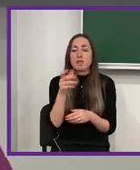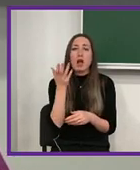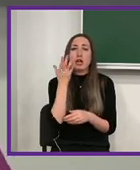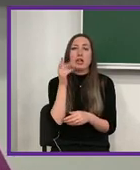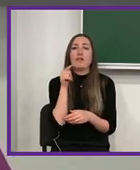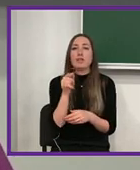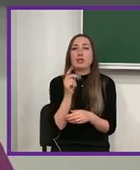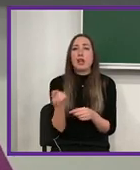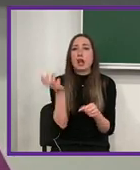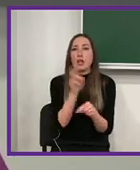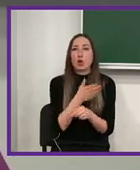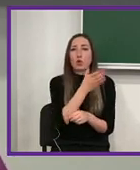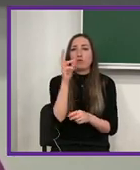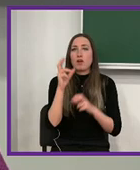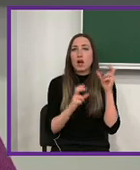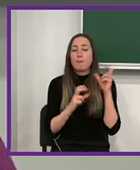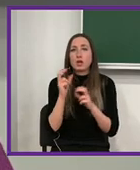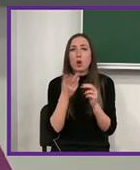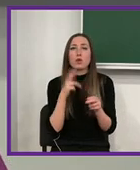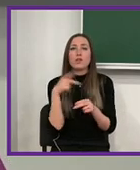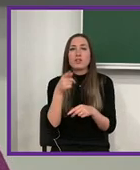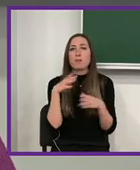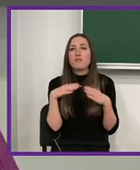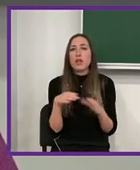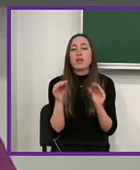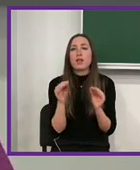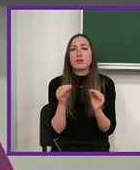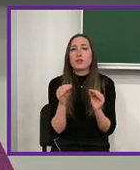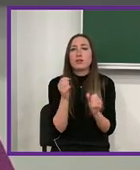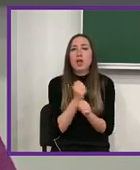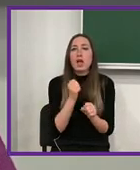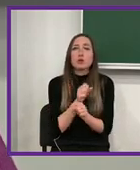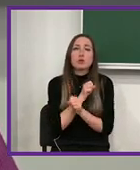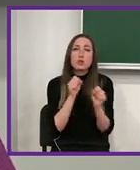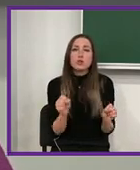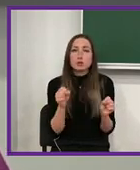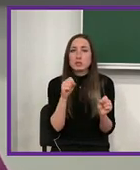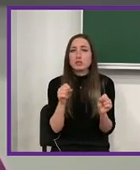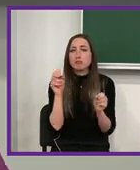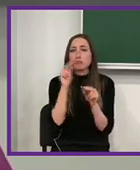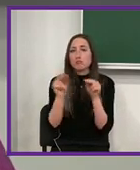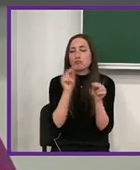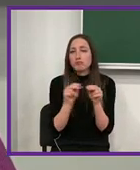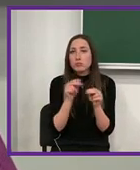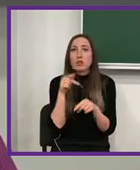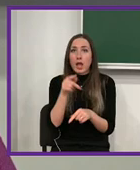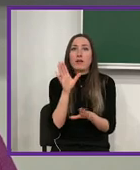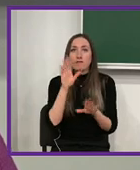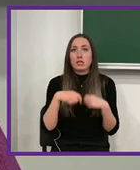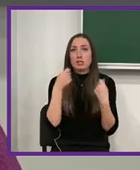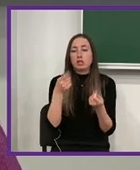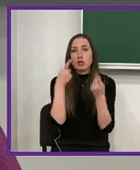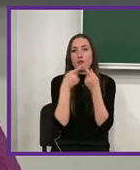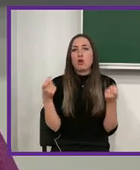facilities. And this is the moment when you can hand out, for example, information and raise the issue of, like, you know, we've got this pickup channel, we've got